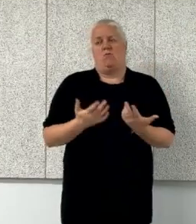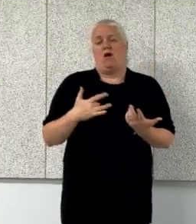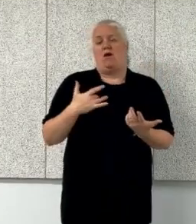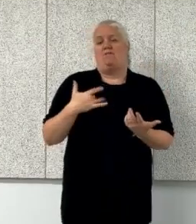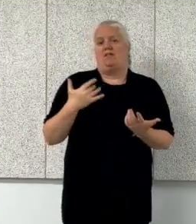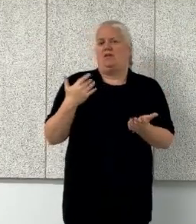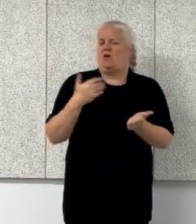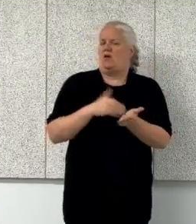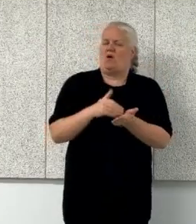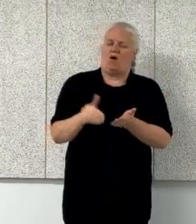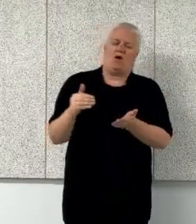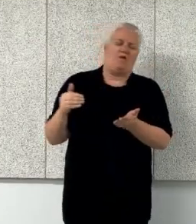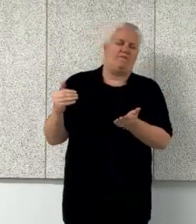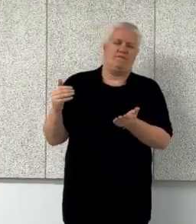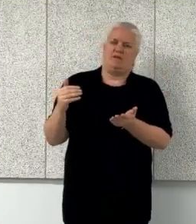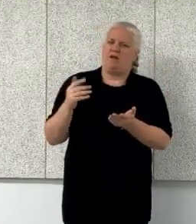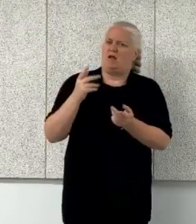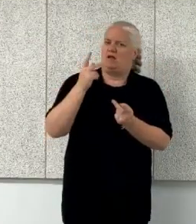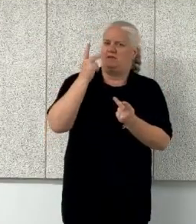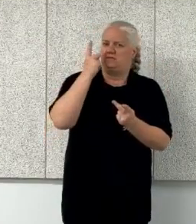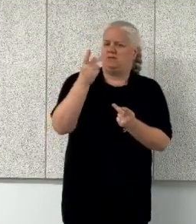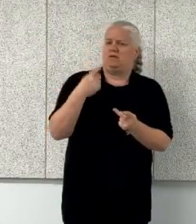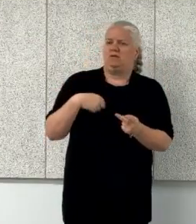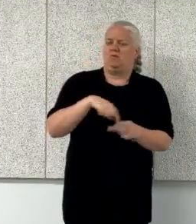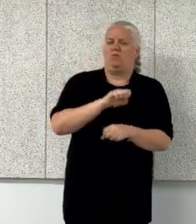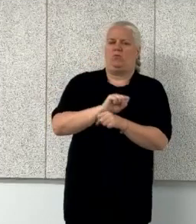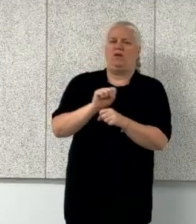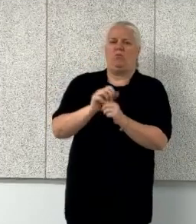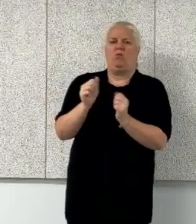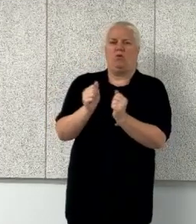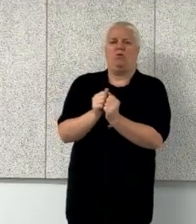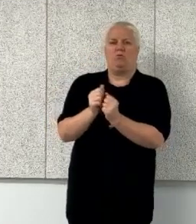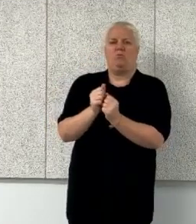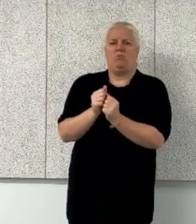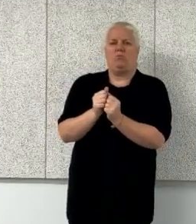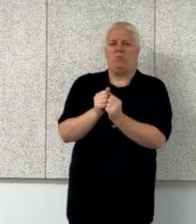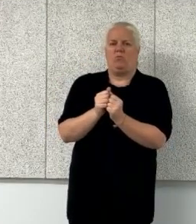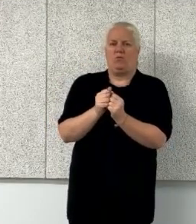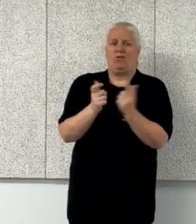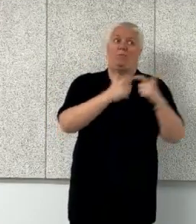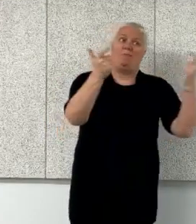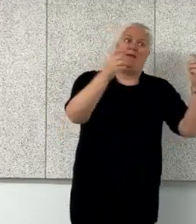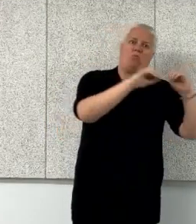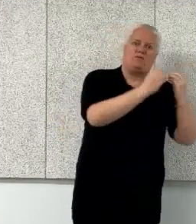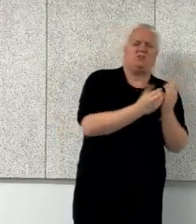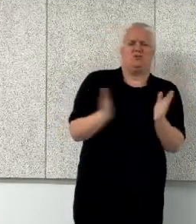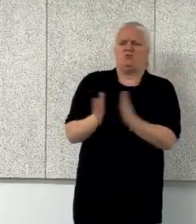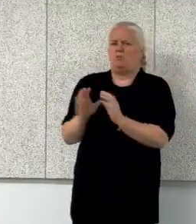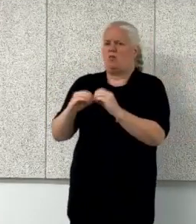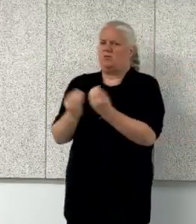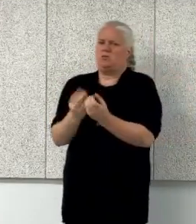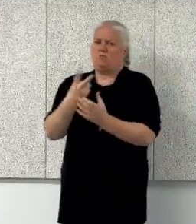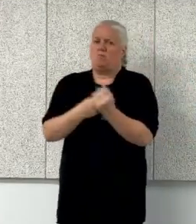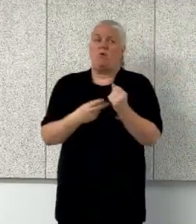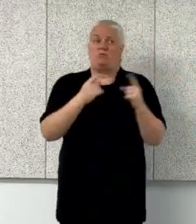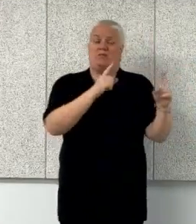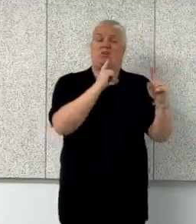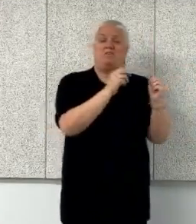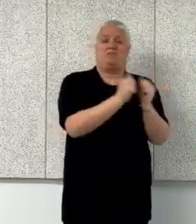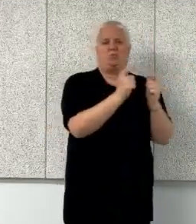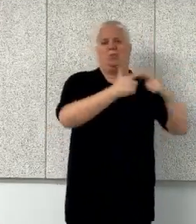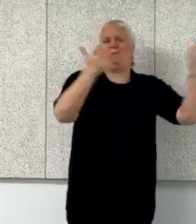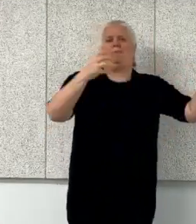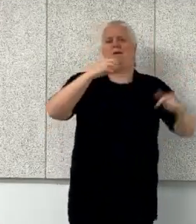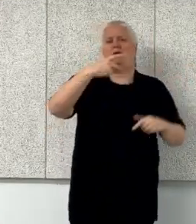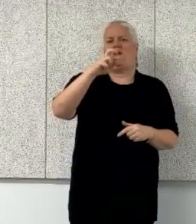I feel like so often, and as I mentioned, we work with organizations of varying scales. So if we're having this conversation with the Metropolitan Opera, it's very different than having it